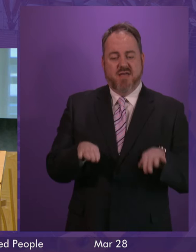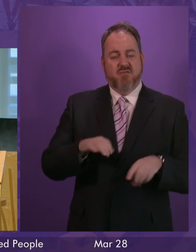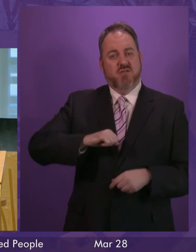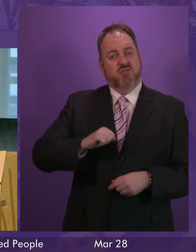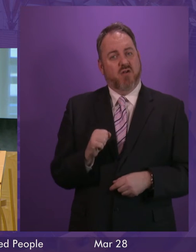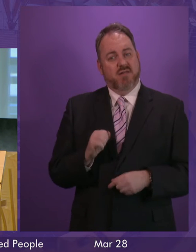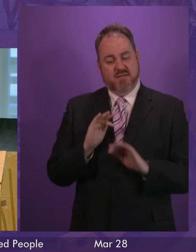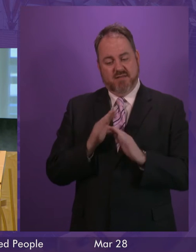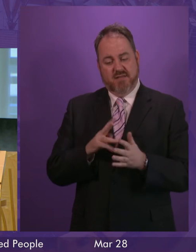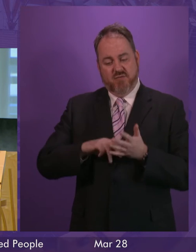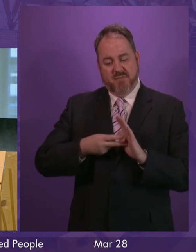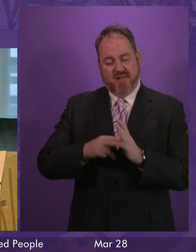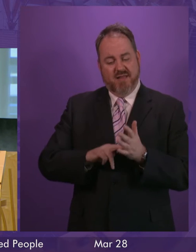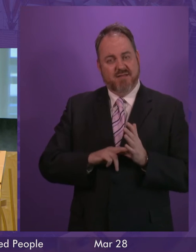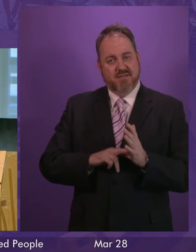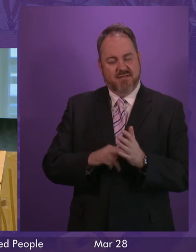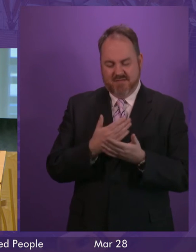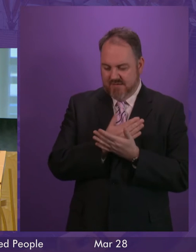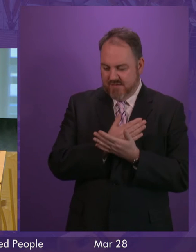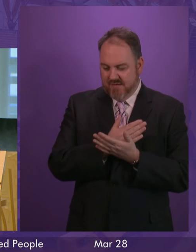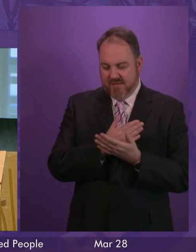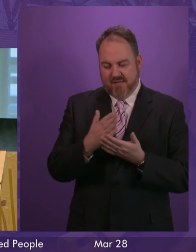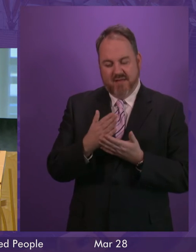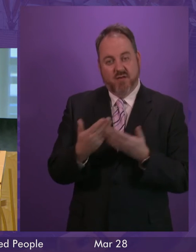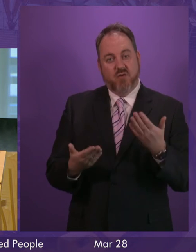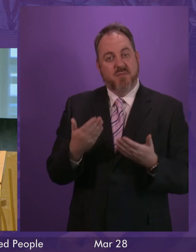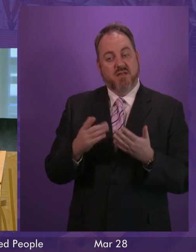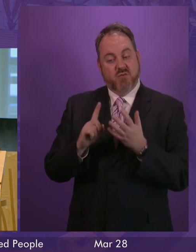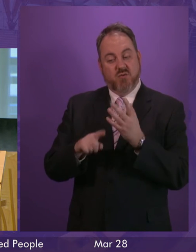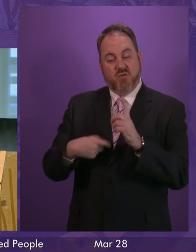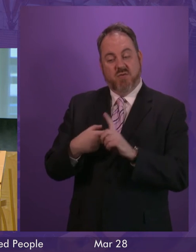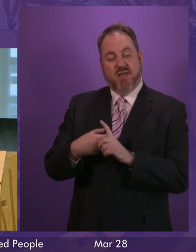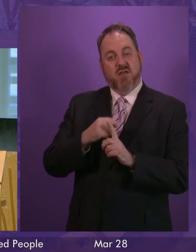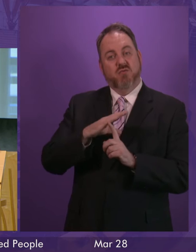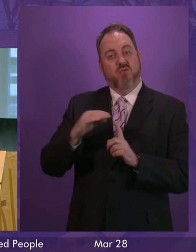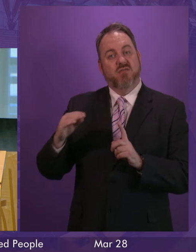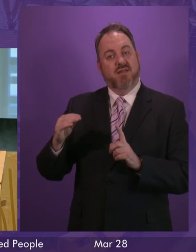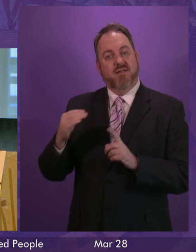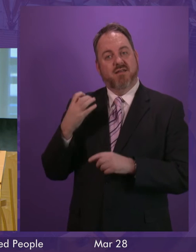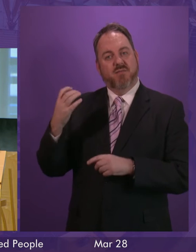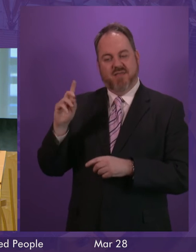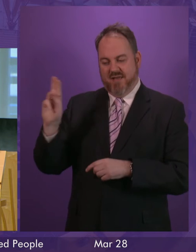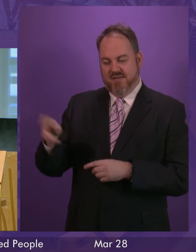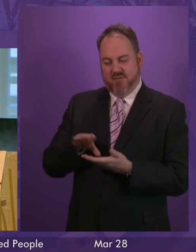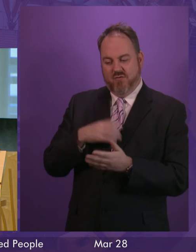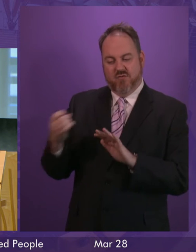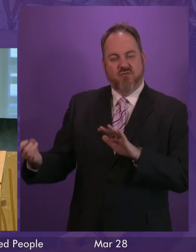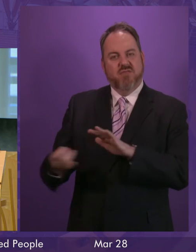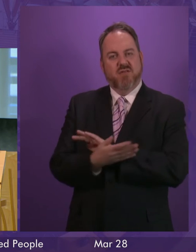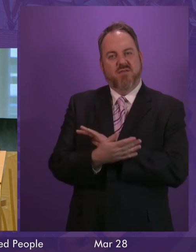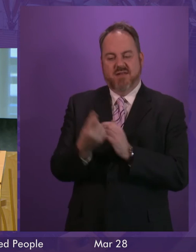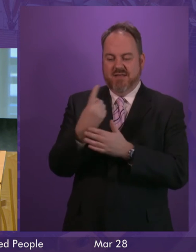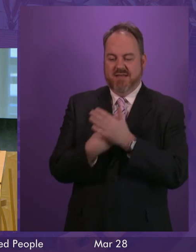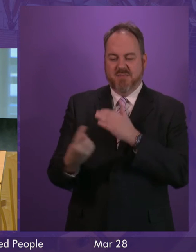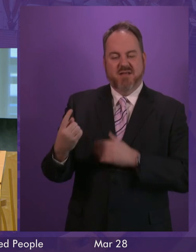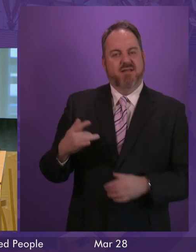People delivery plan could not be more distinct from the UK Tory government's approach which abolished the independent living fund, cut employability programmes and